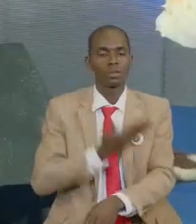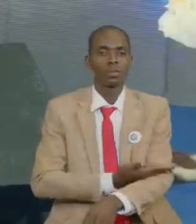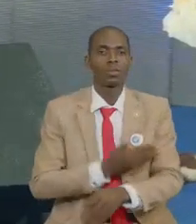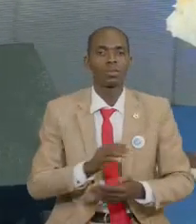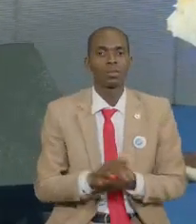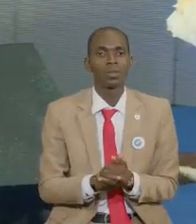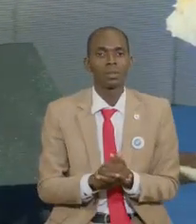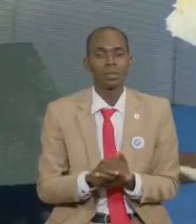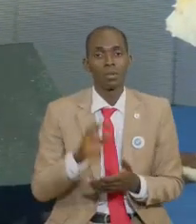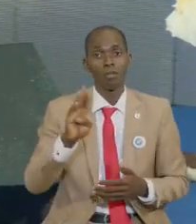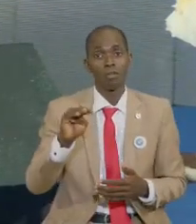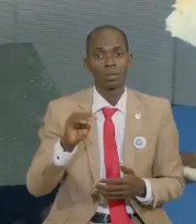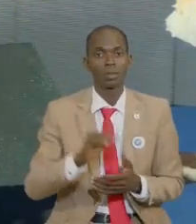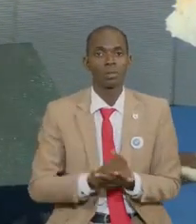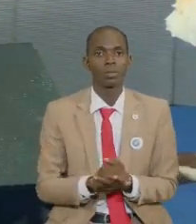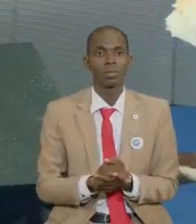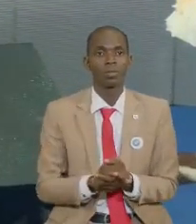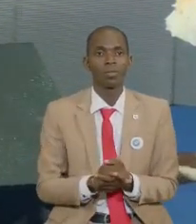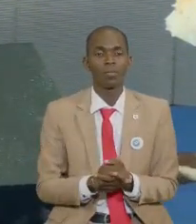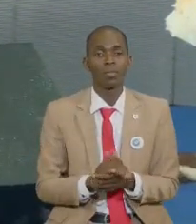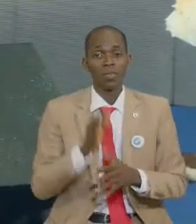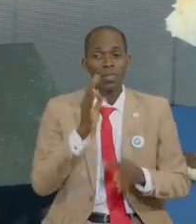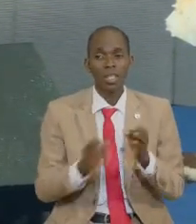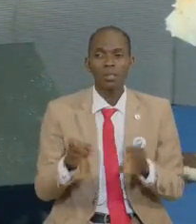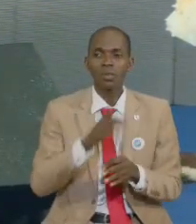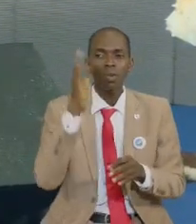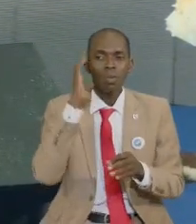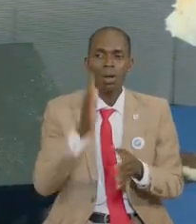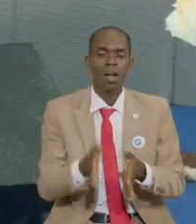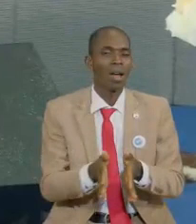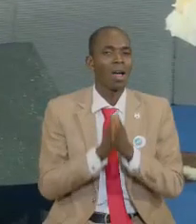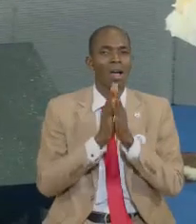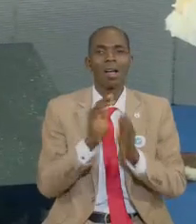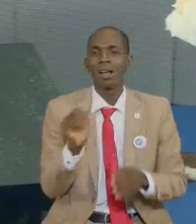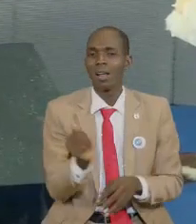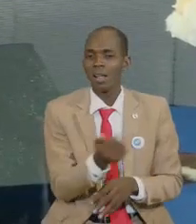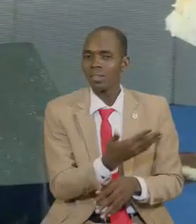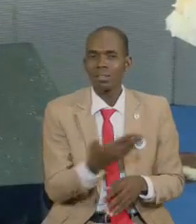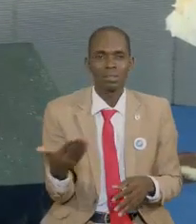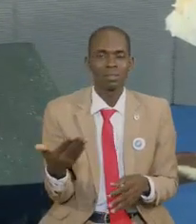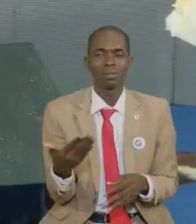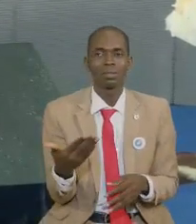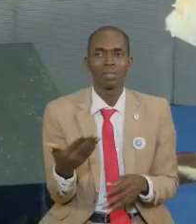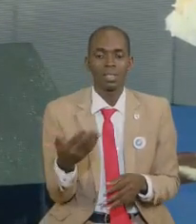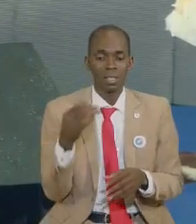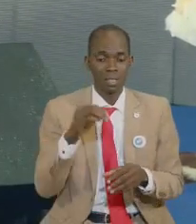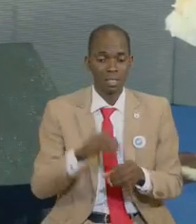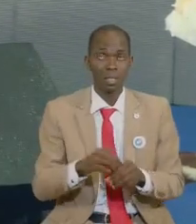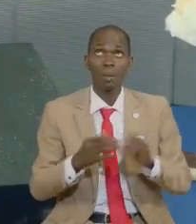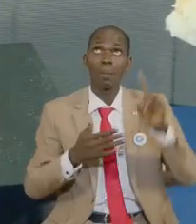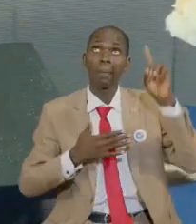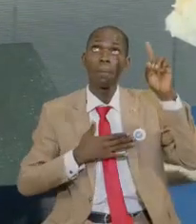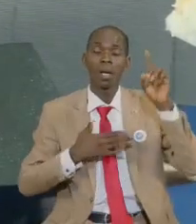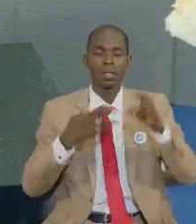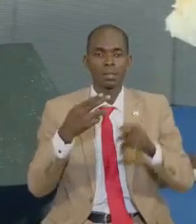verse 14, if ye shall ask anything in my name,